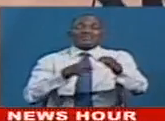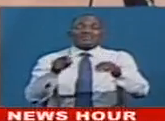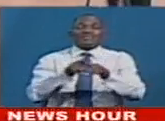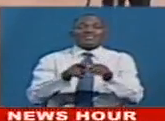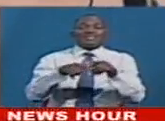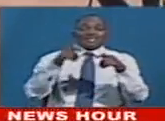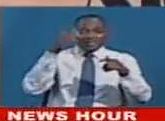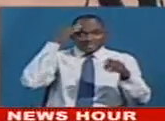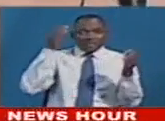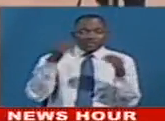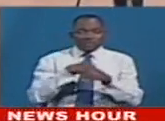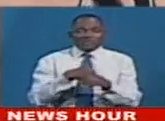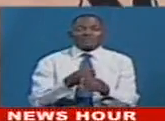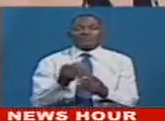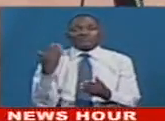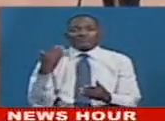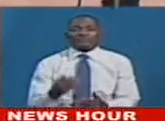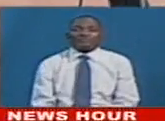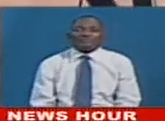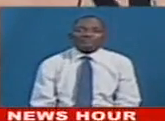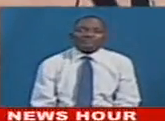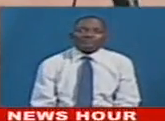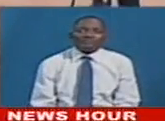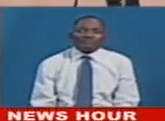General Headquarters Command Gate.